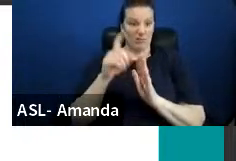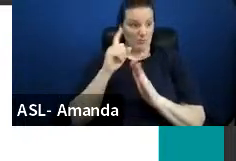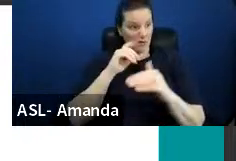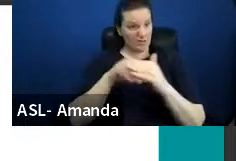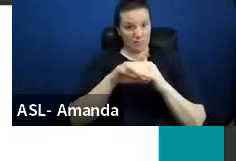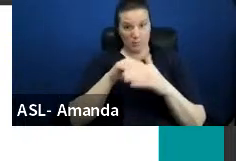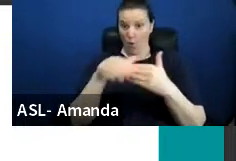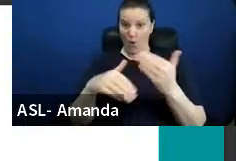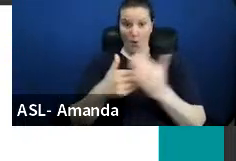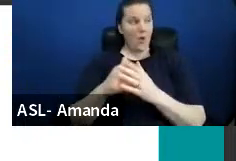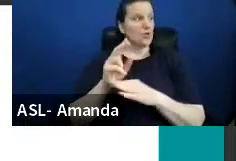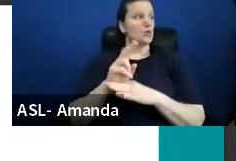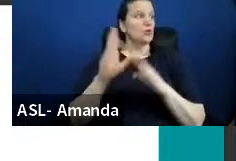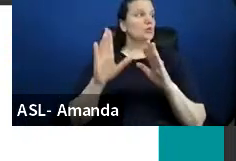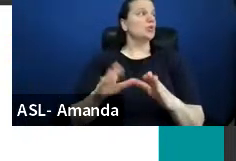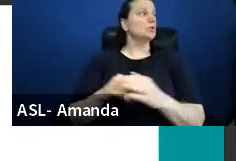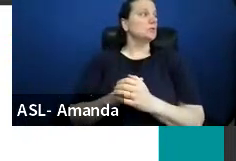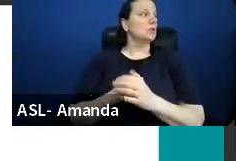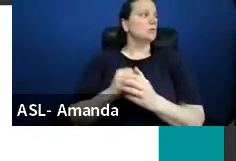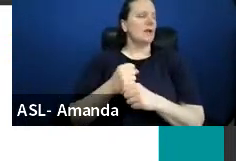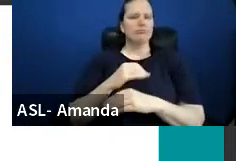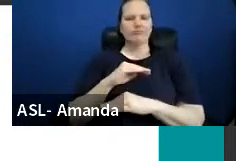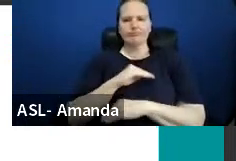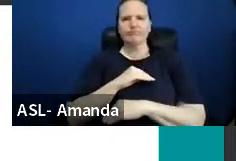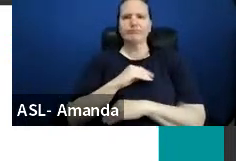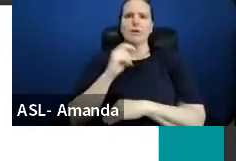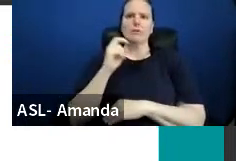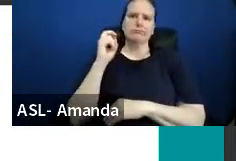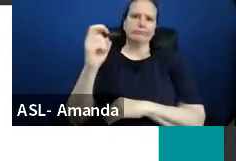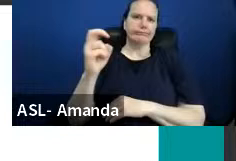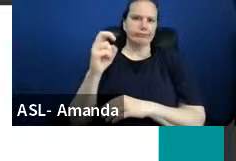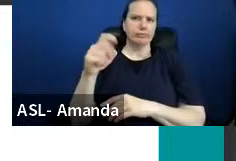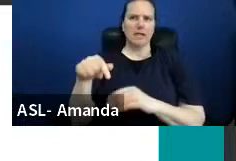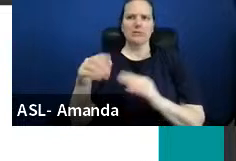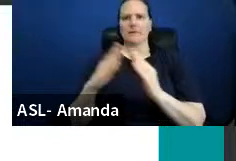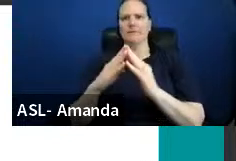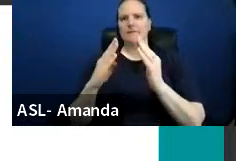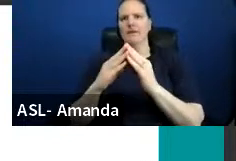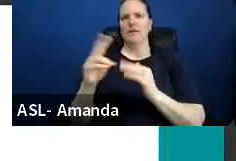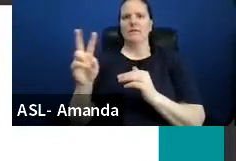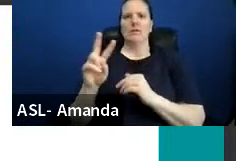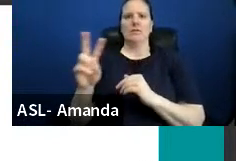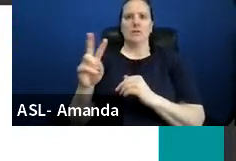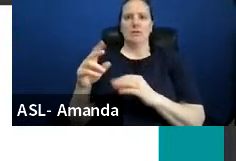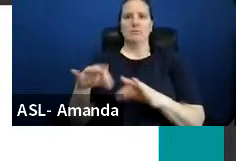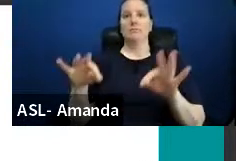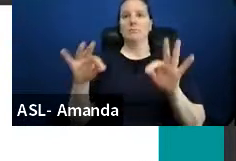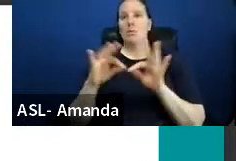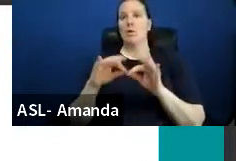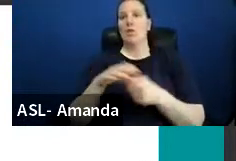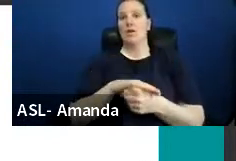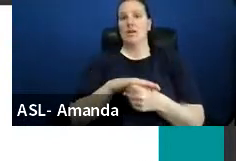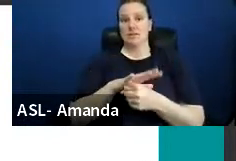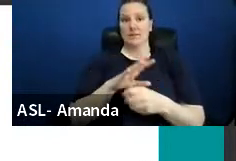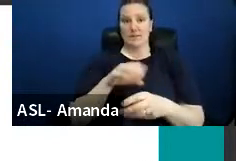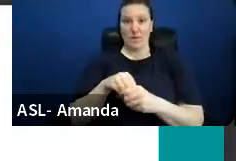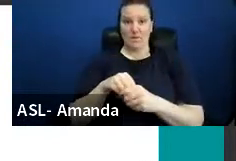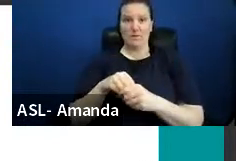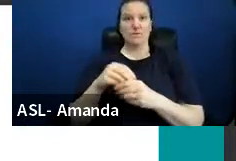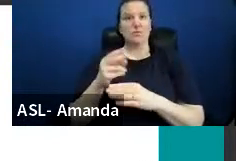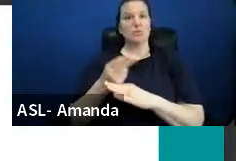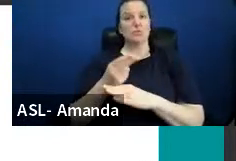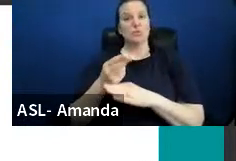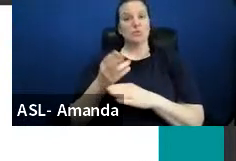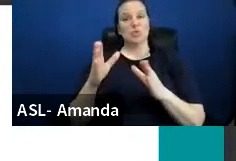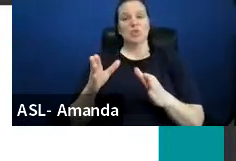all users. Create efficient public transit from downtown Vancouver to key locations, integrating design elements to improve user